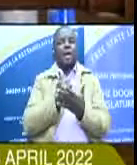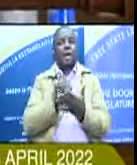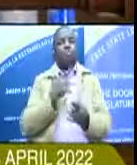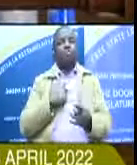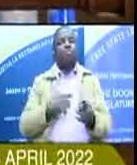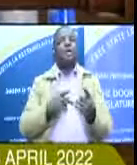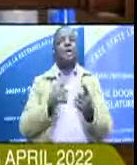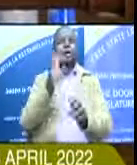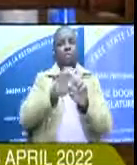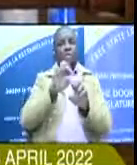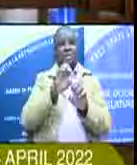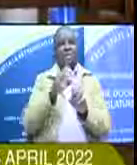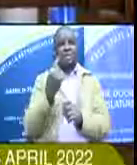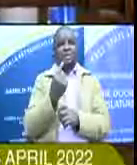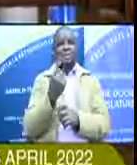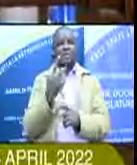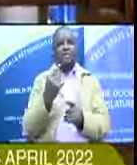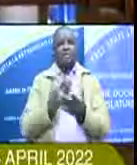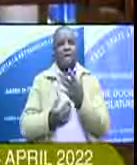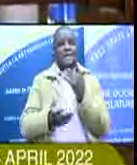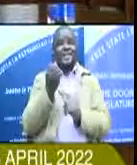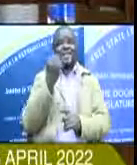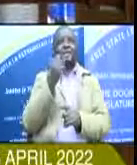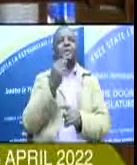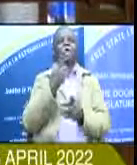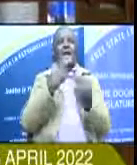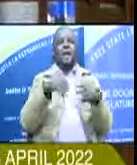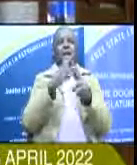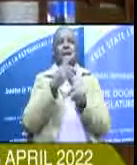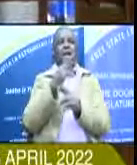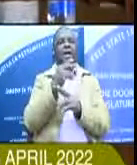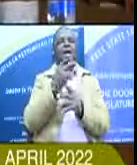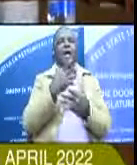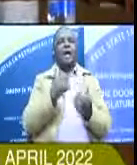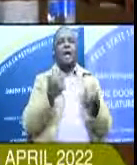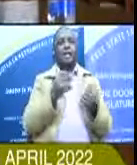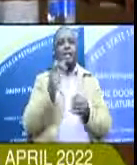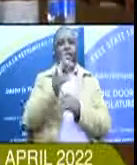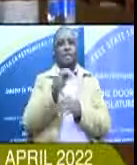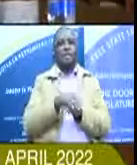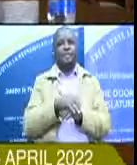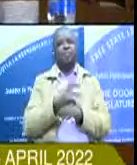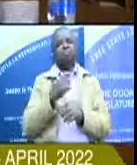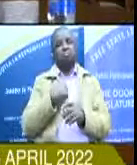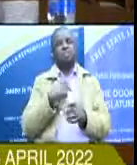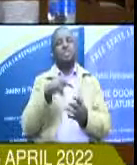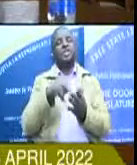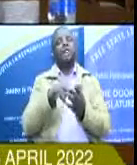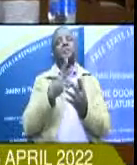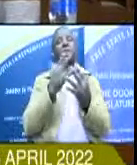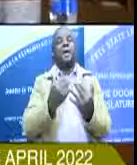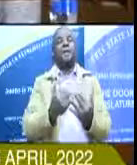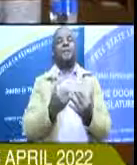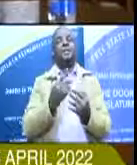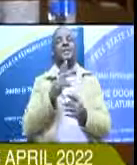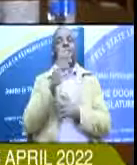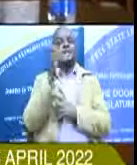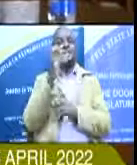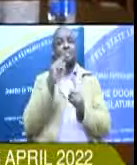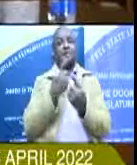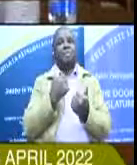insurance. Speaker, I rise to table the 2022-23 total budget of the Department of Health in the Free